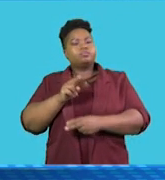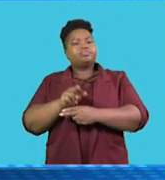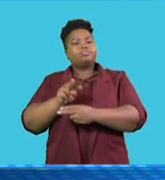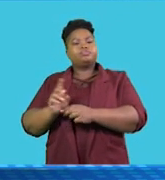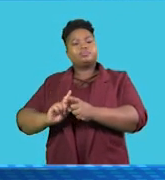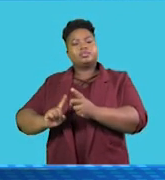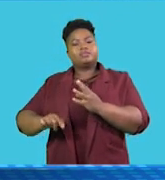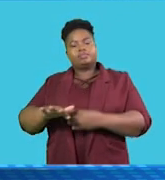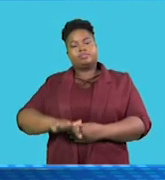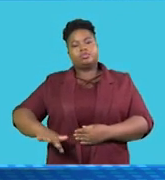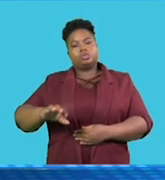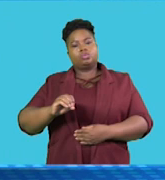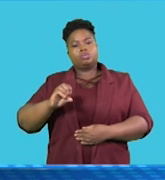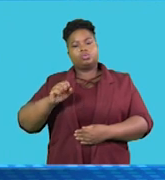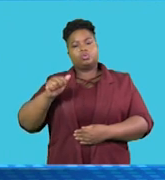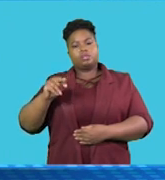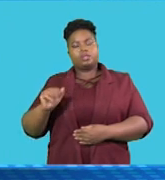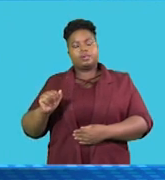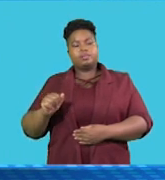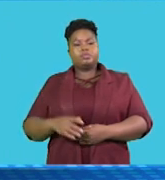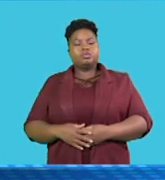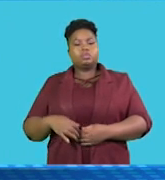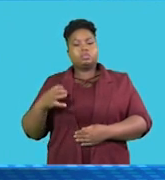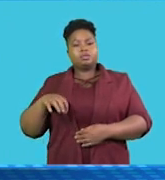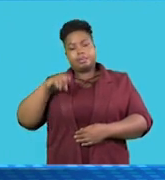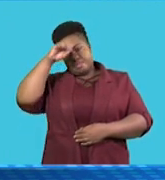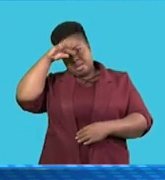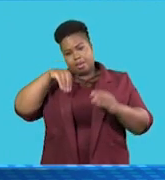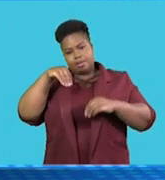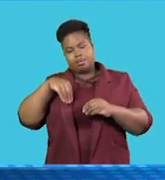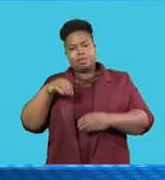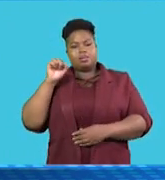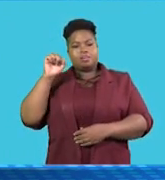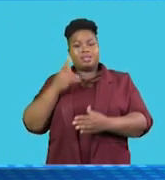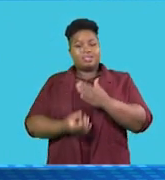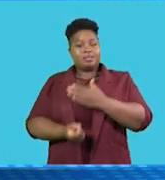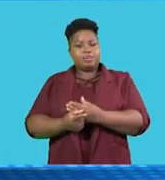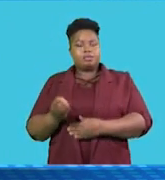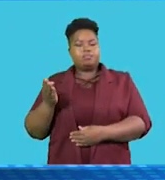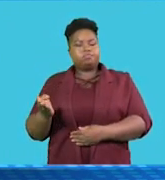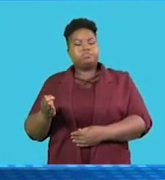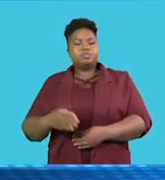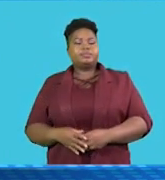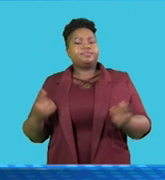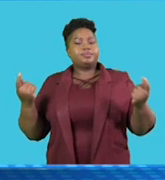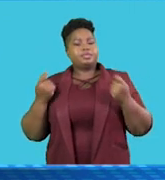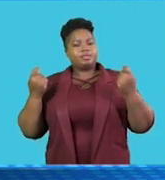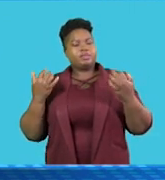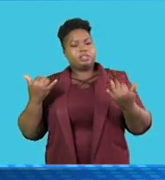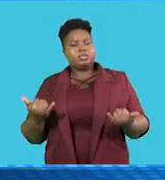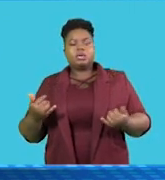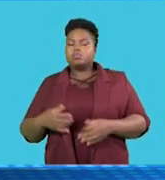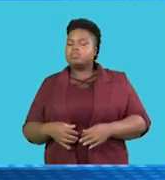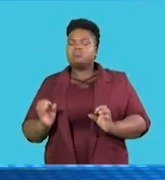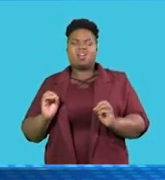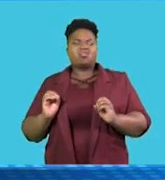activities to the SONA and the four-day mining endeavor that is currently underway. Thus far, these events have been